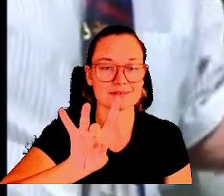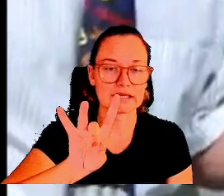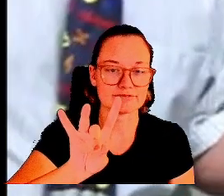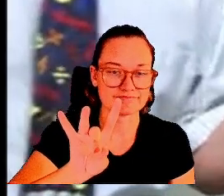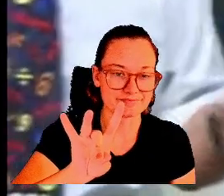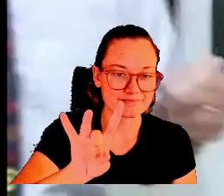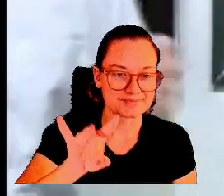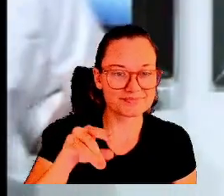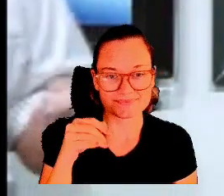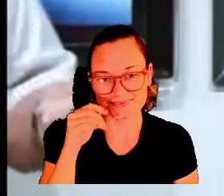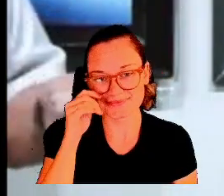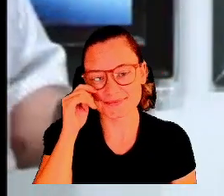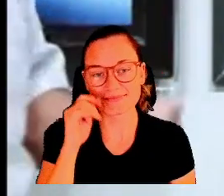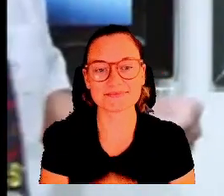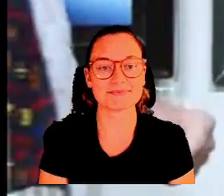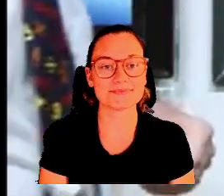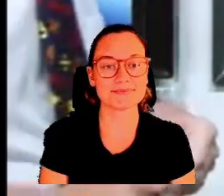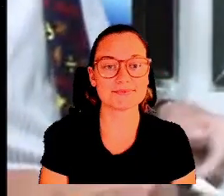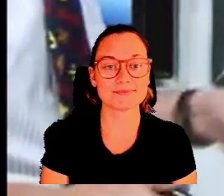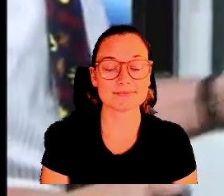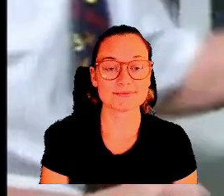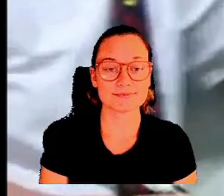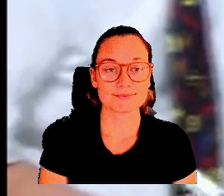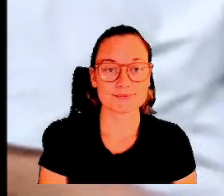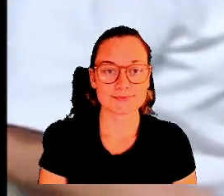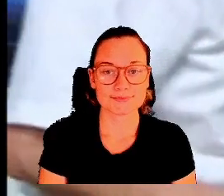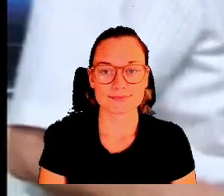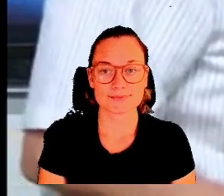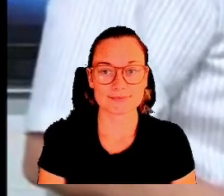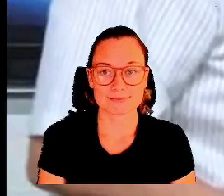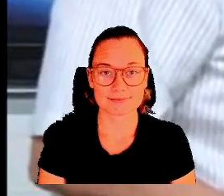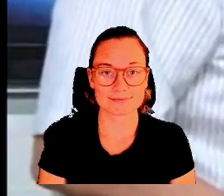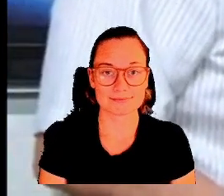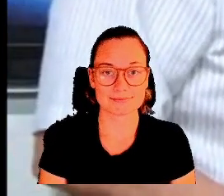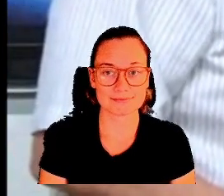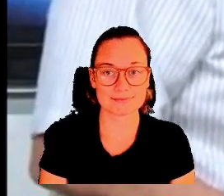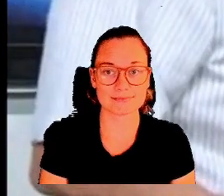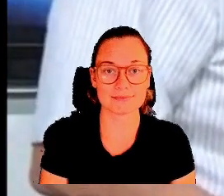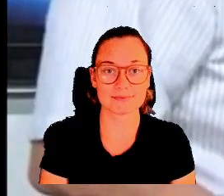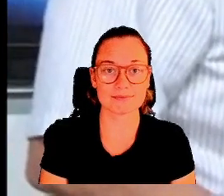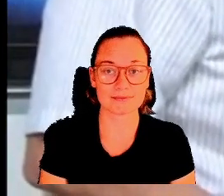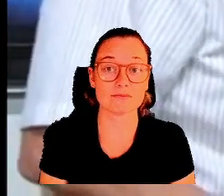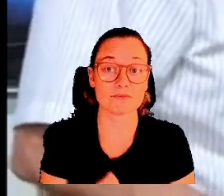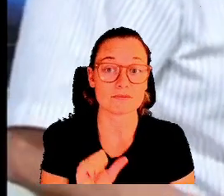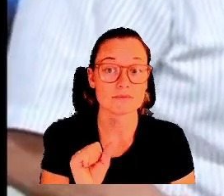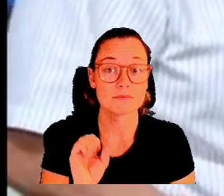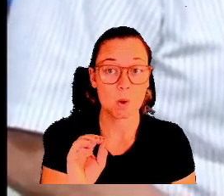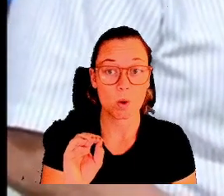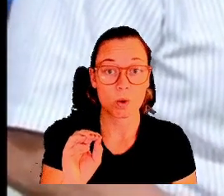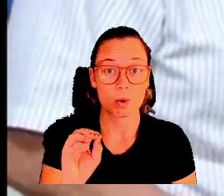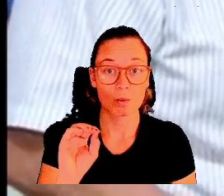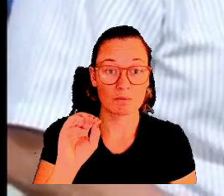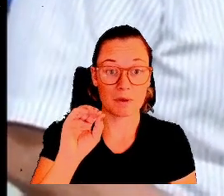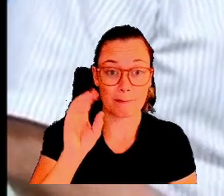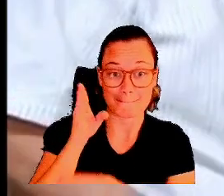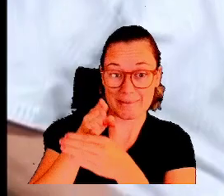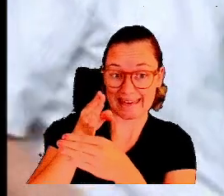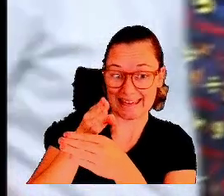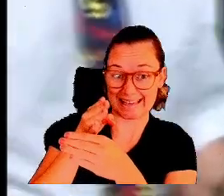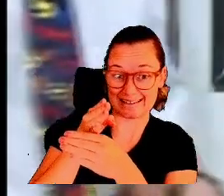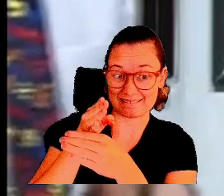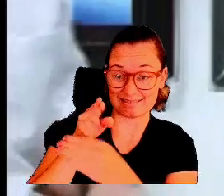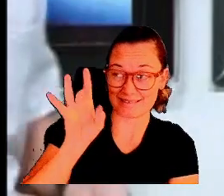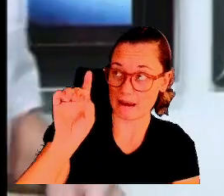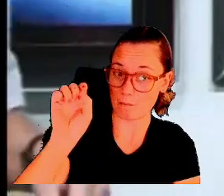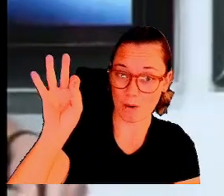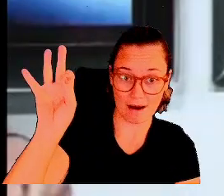So the mean of this set of data is a little bit bigger than the median. And we'll